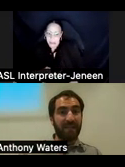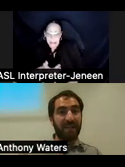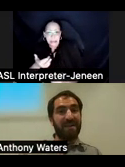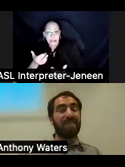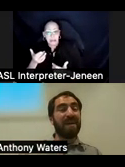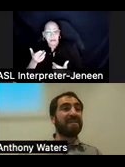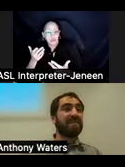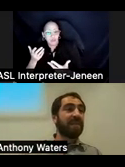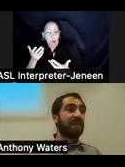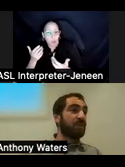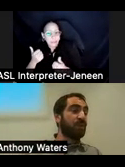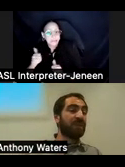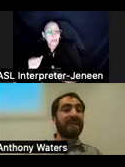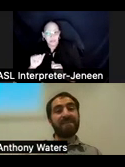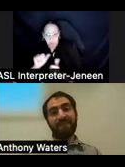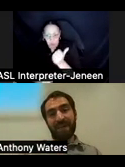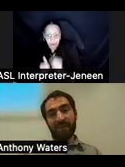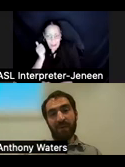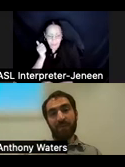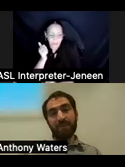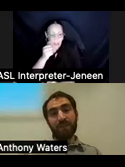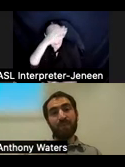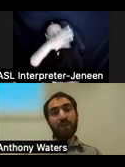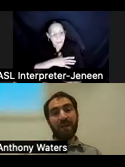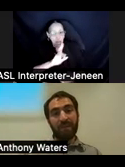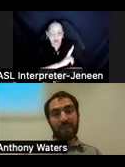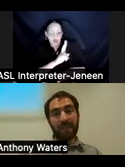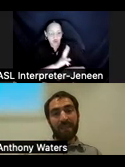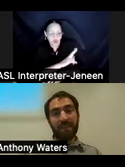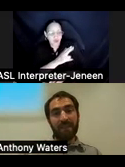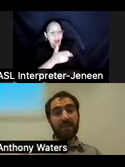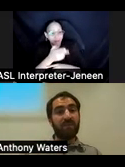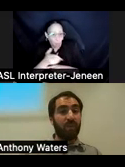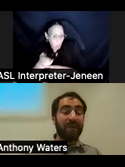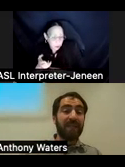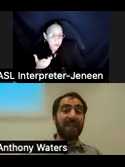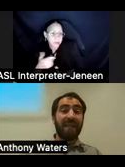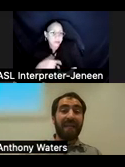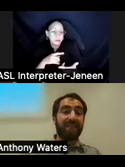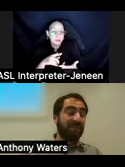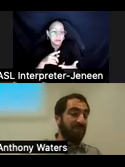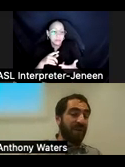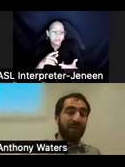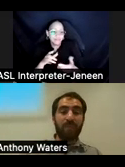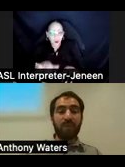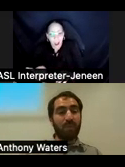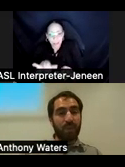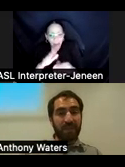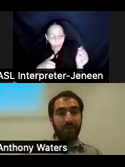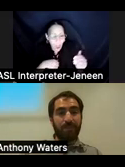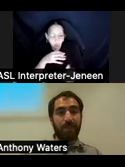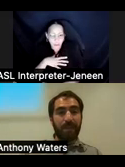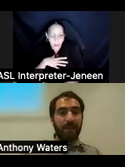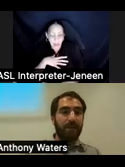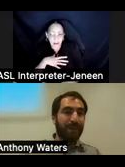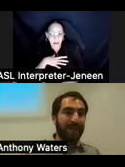suicide. Men utilize firearms much more commonly than women, and firearms are more